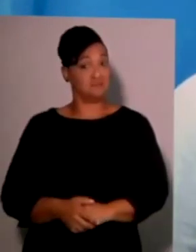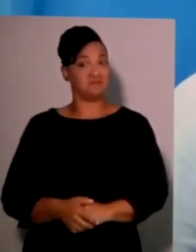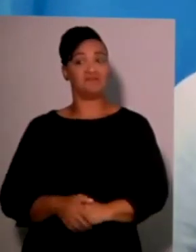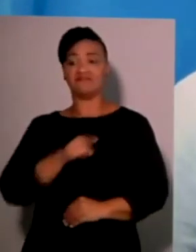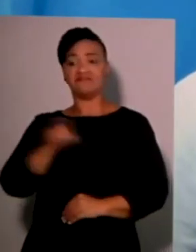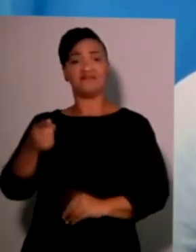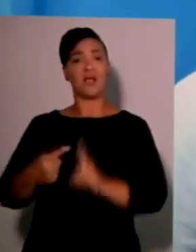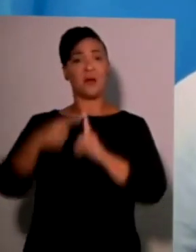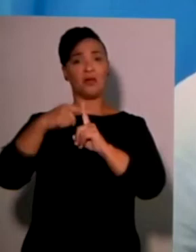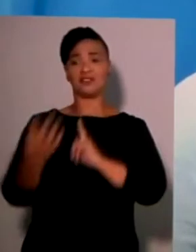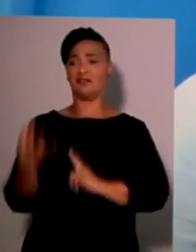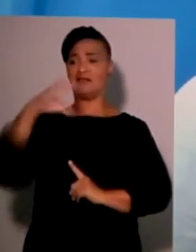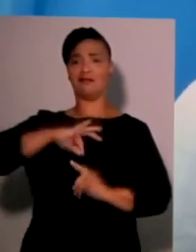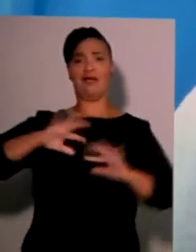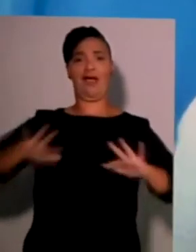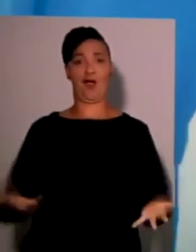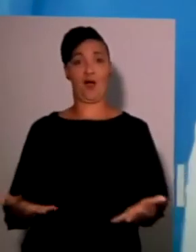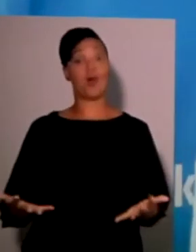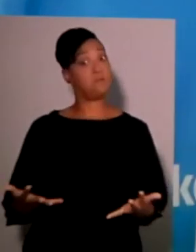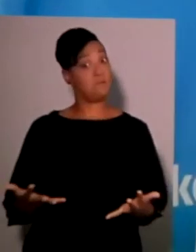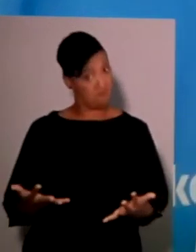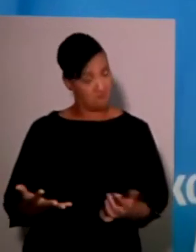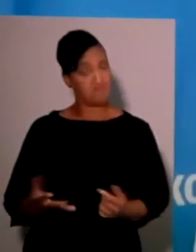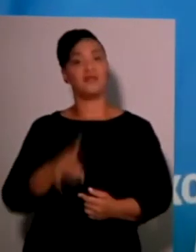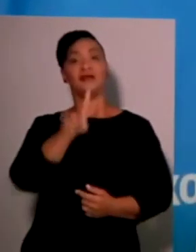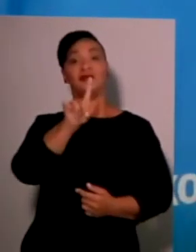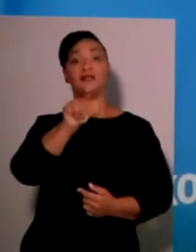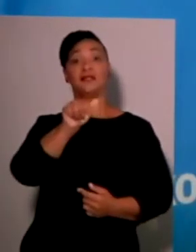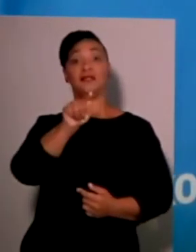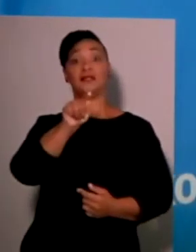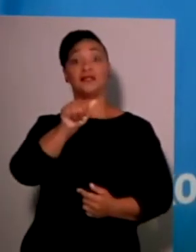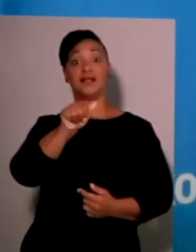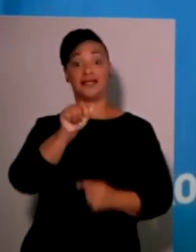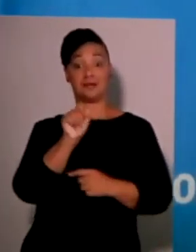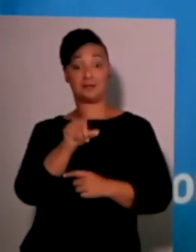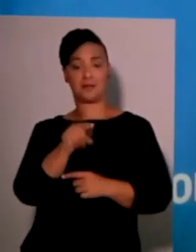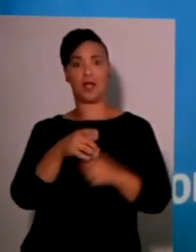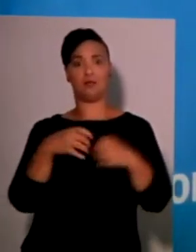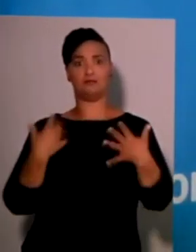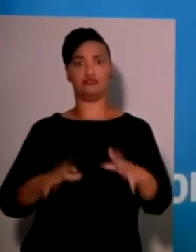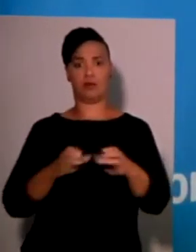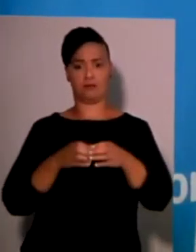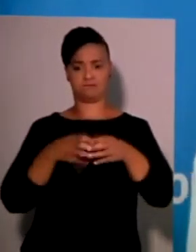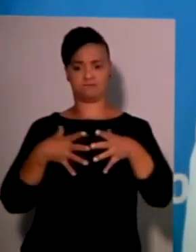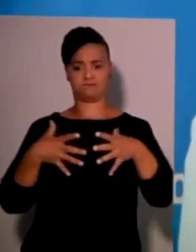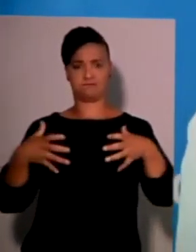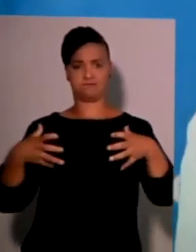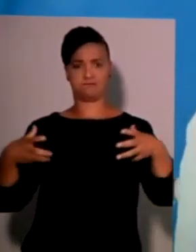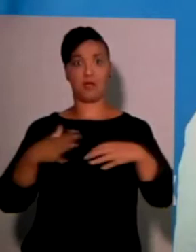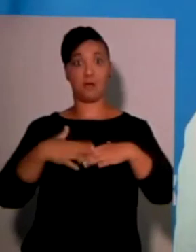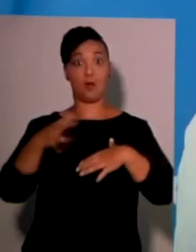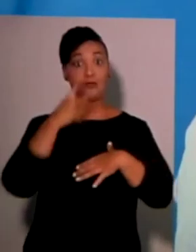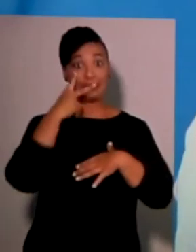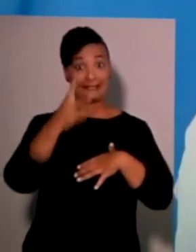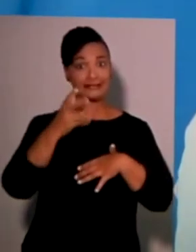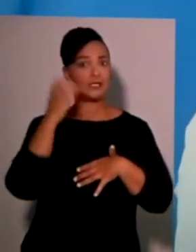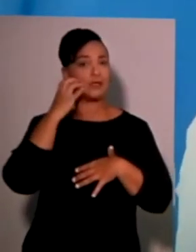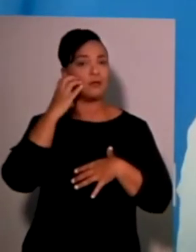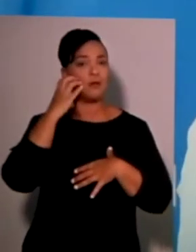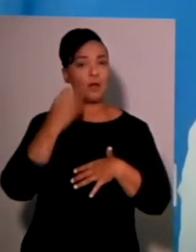back? Data has delivered quite strong growth in the period. If you look at mobile data